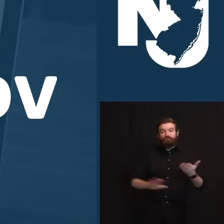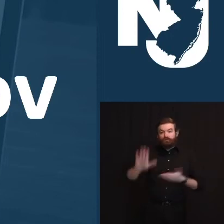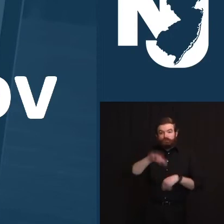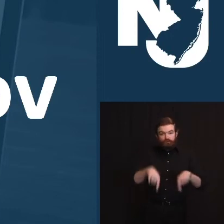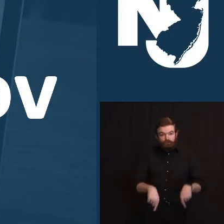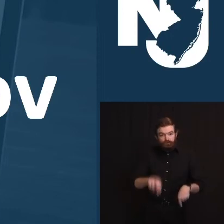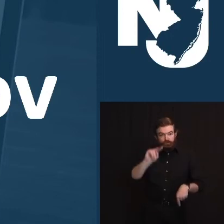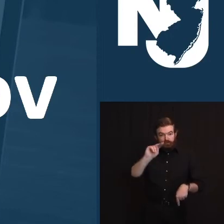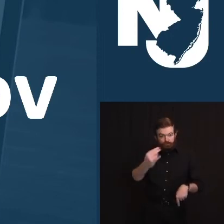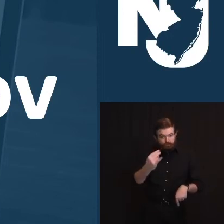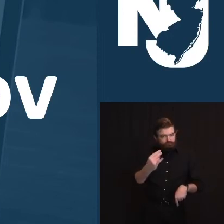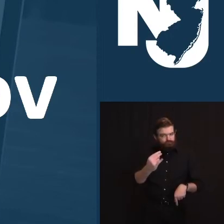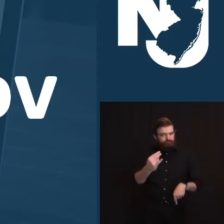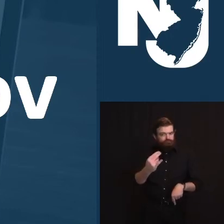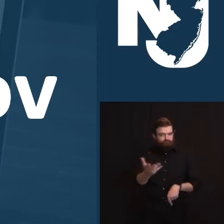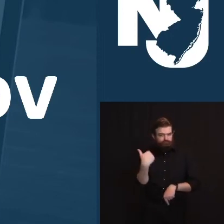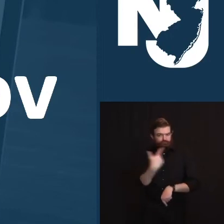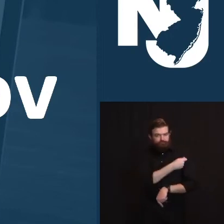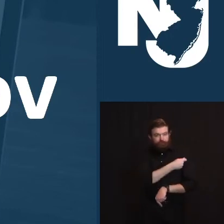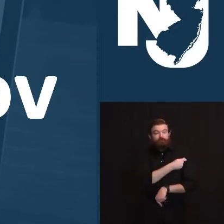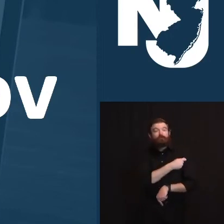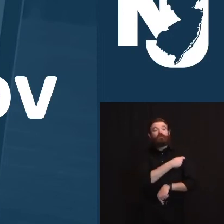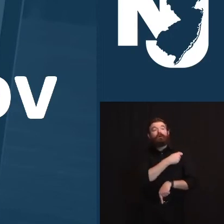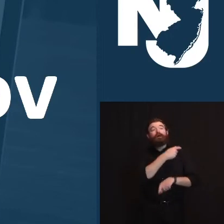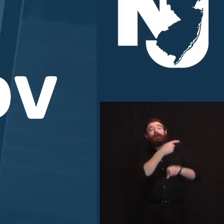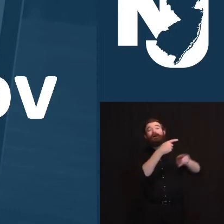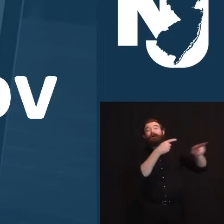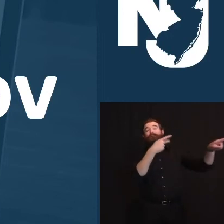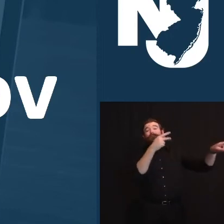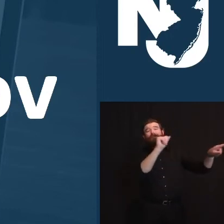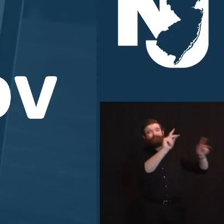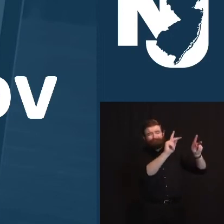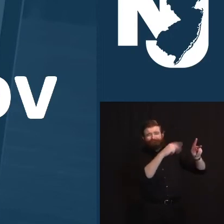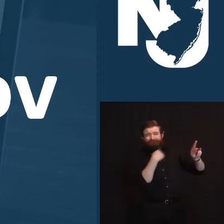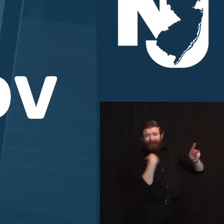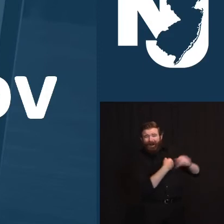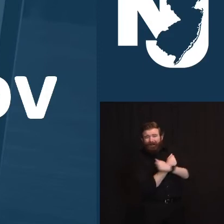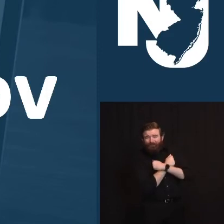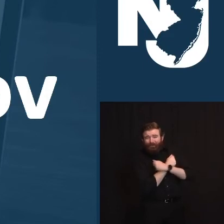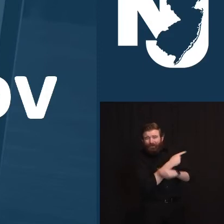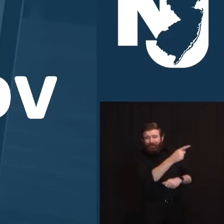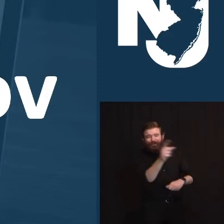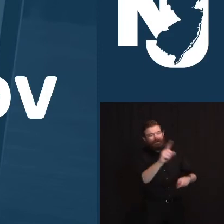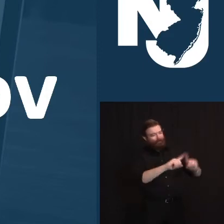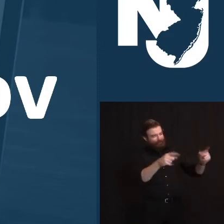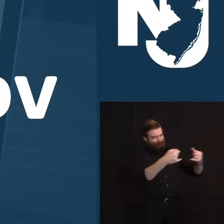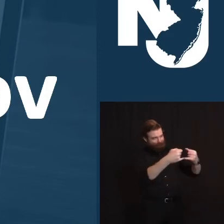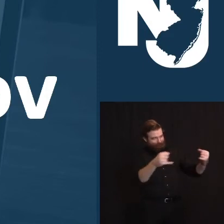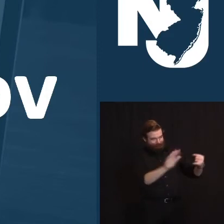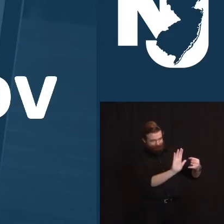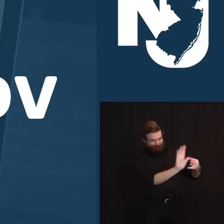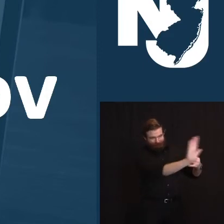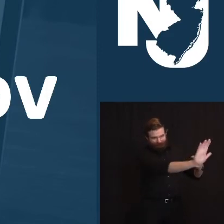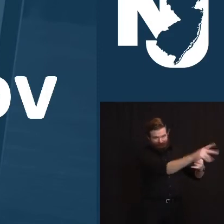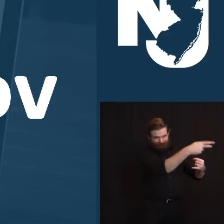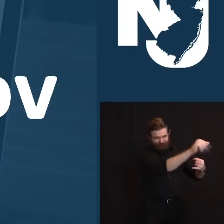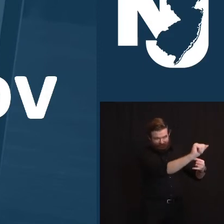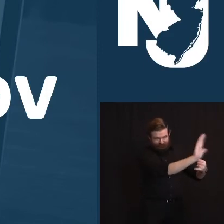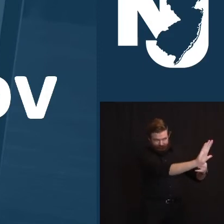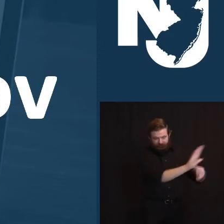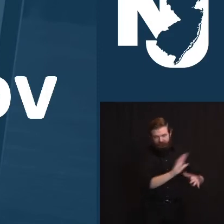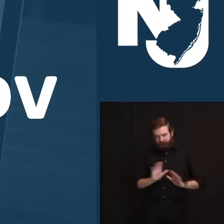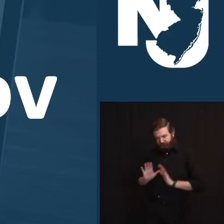in Pennsylvania, but we got to stick to those guns, and we will. So it was a great way to get the day off, and I appreciate